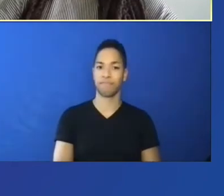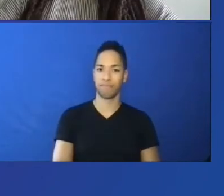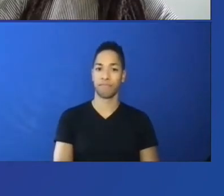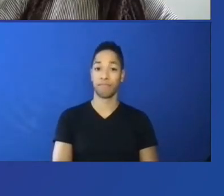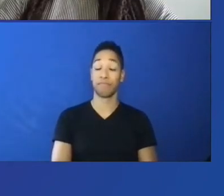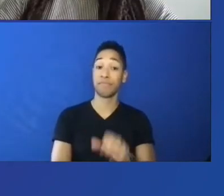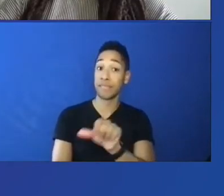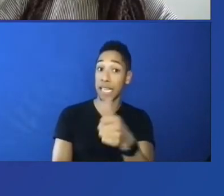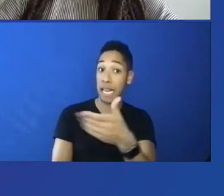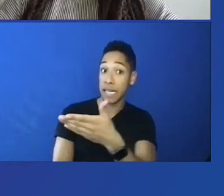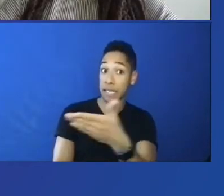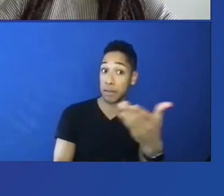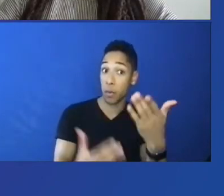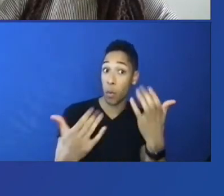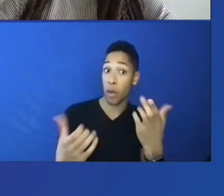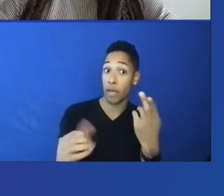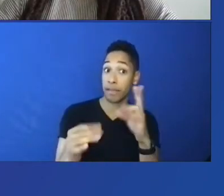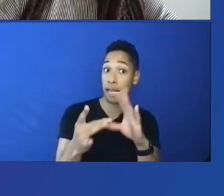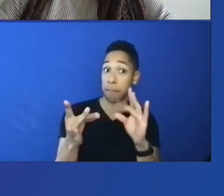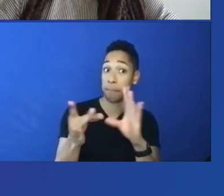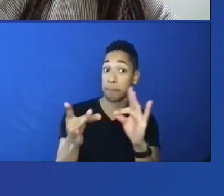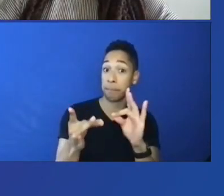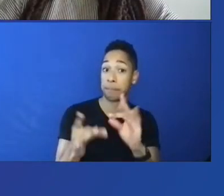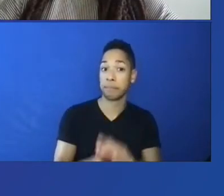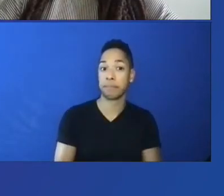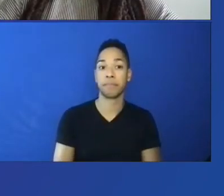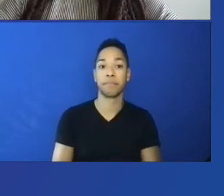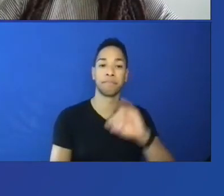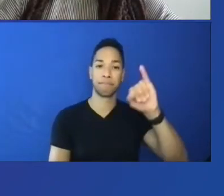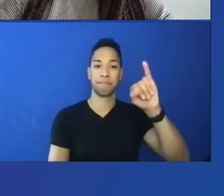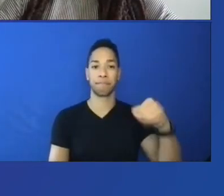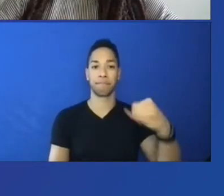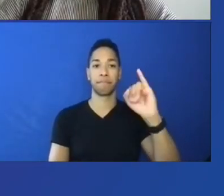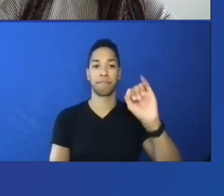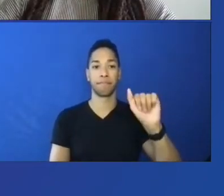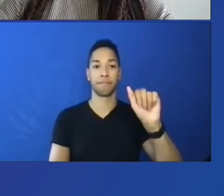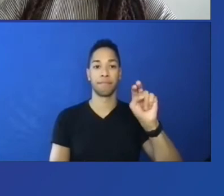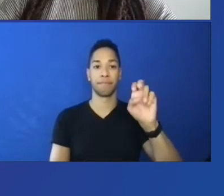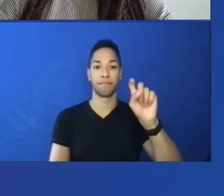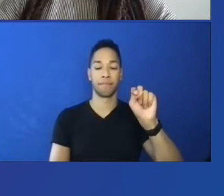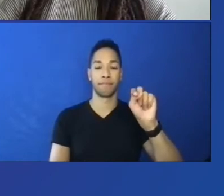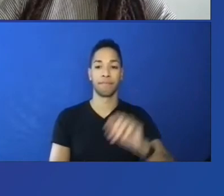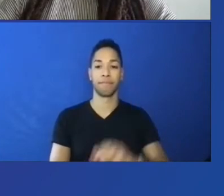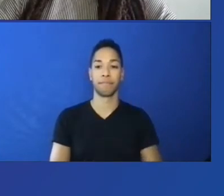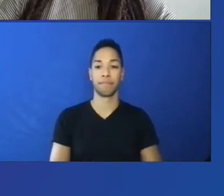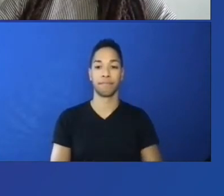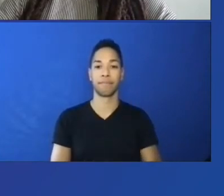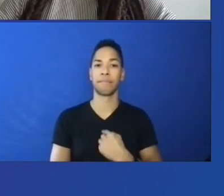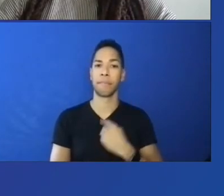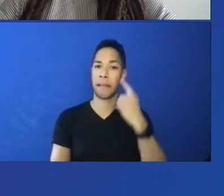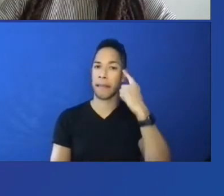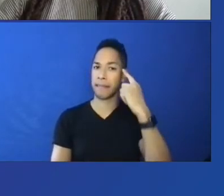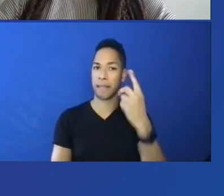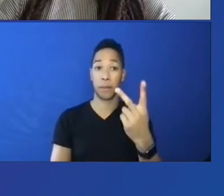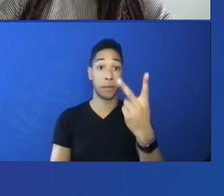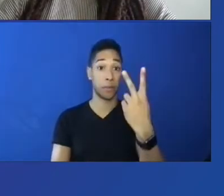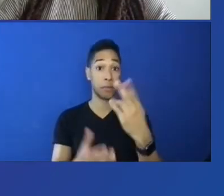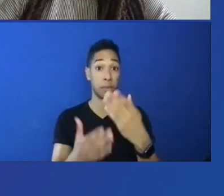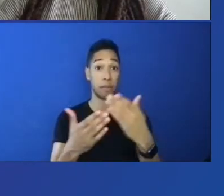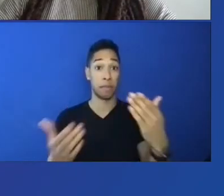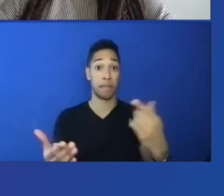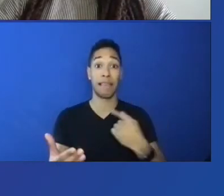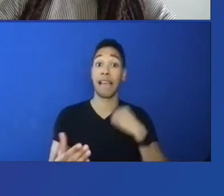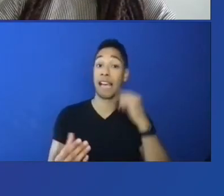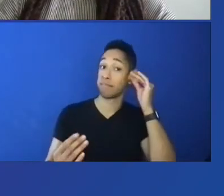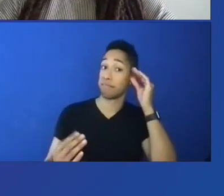Yeah. Anyone else want to chime in? This is Janet. I think the two things that I think